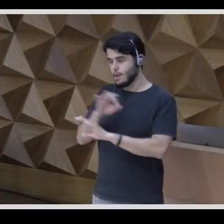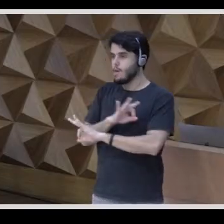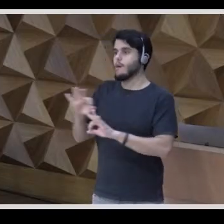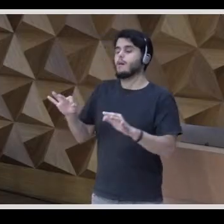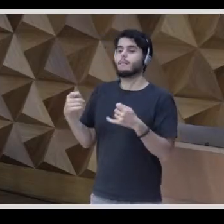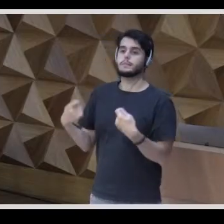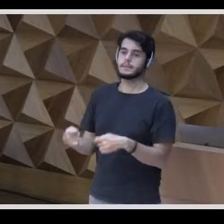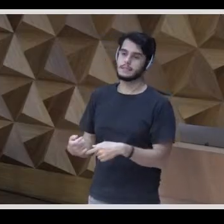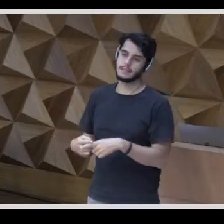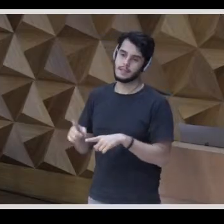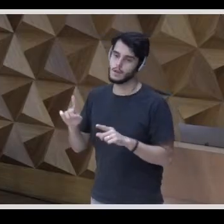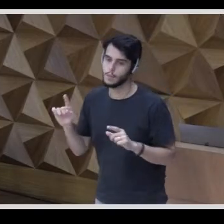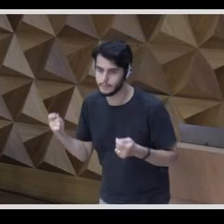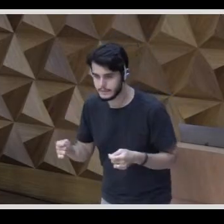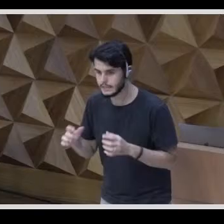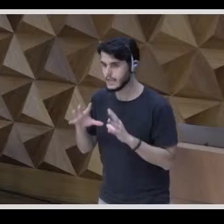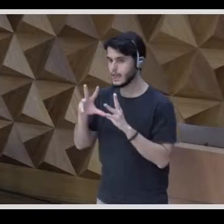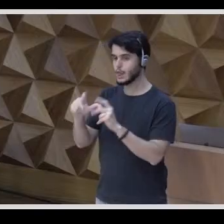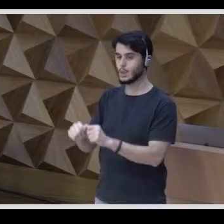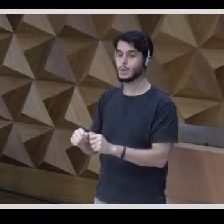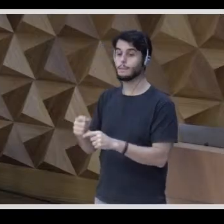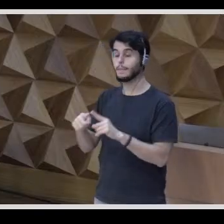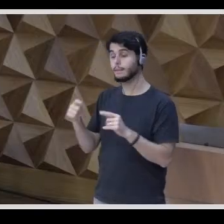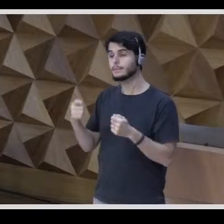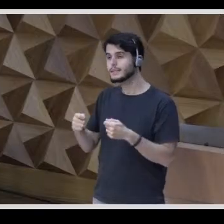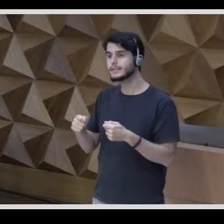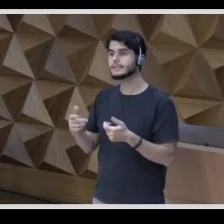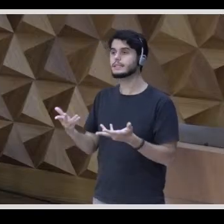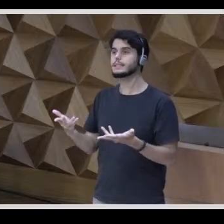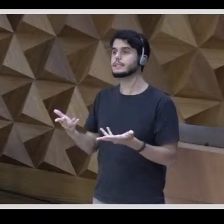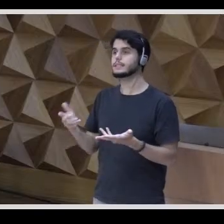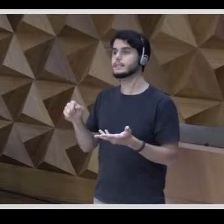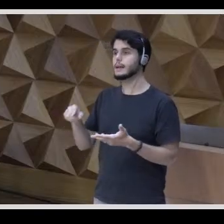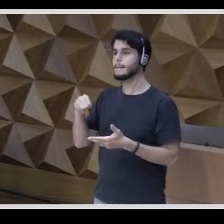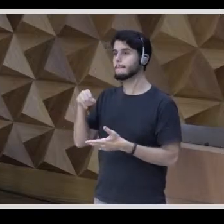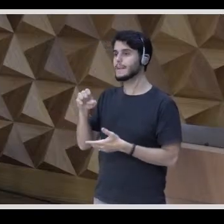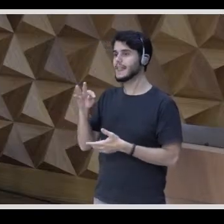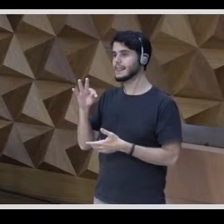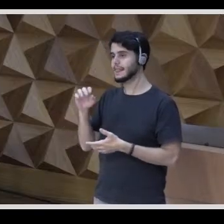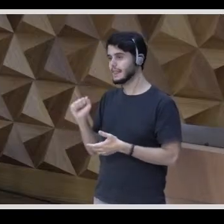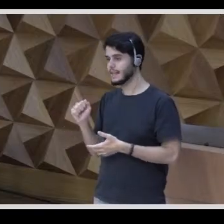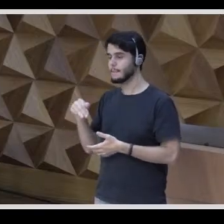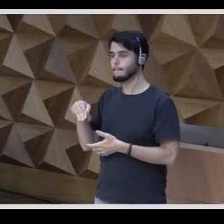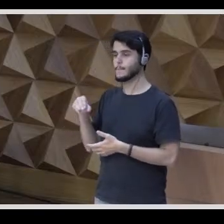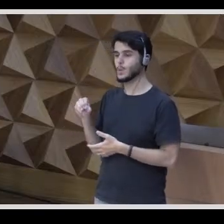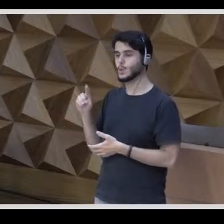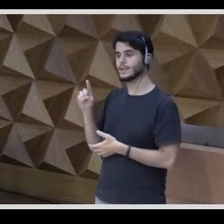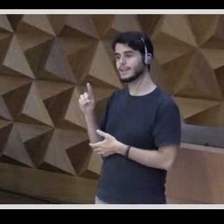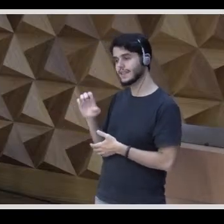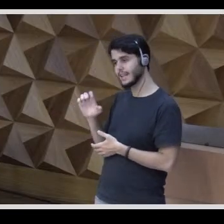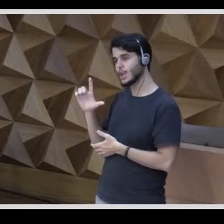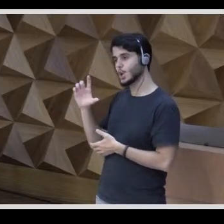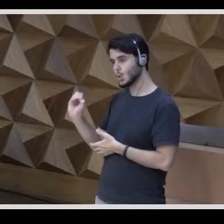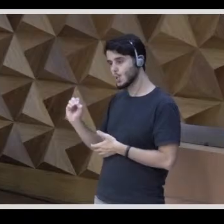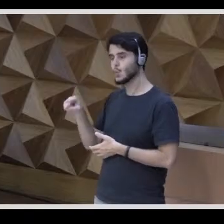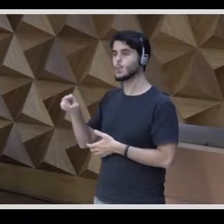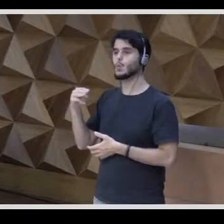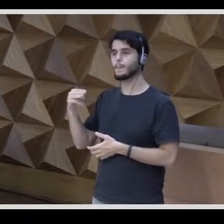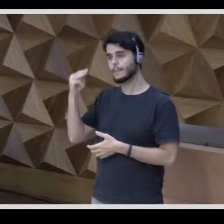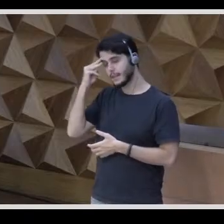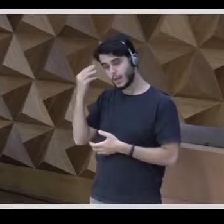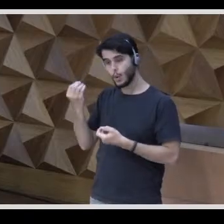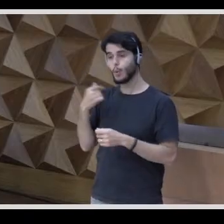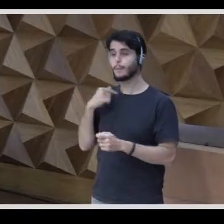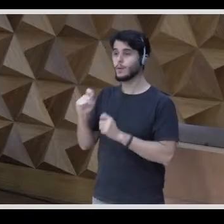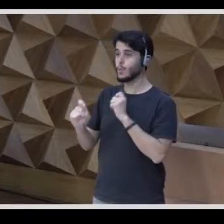it's almost, I think you need kind of a meta-mental model, which is how do I control it? How do I know the impact particular